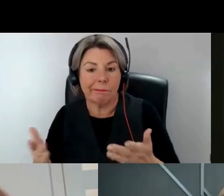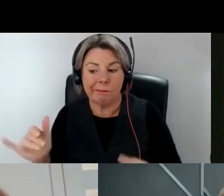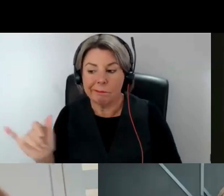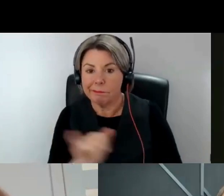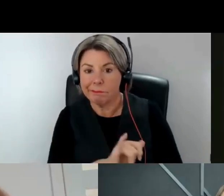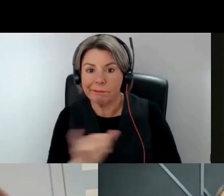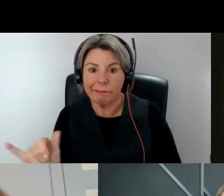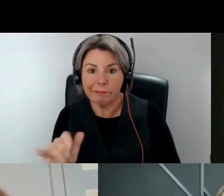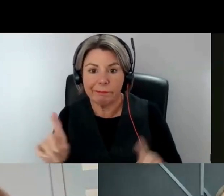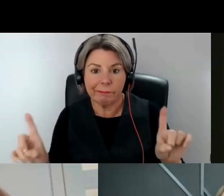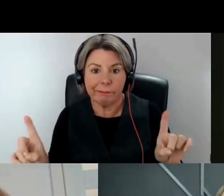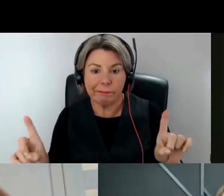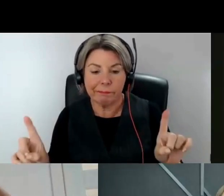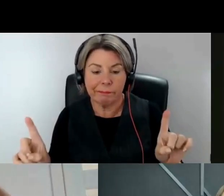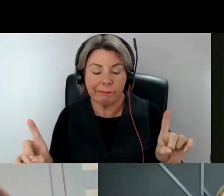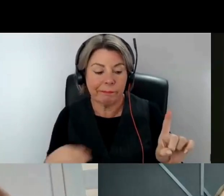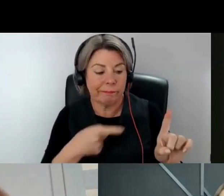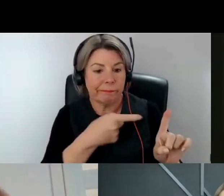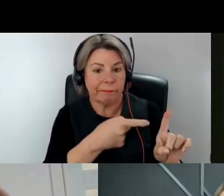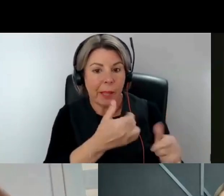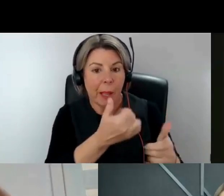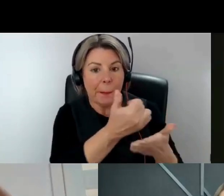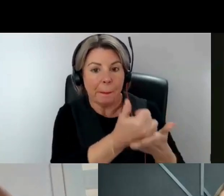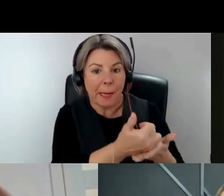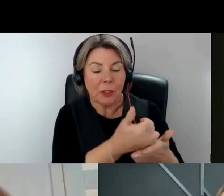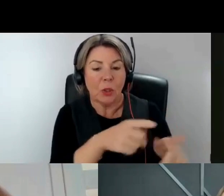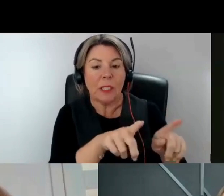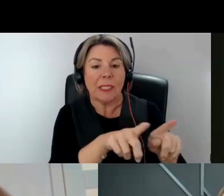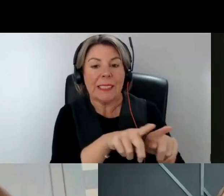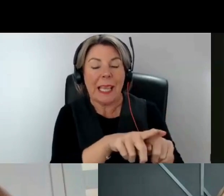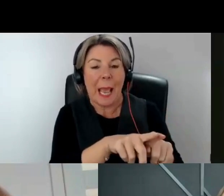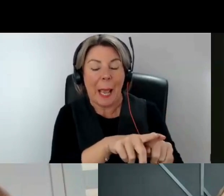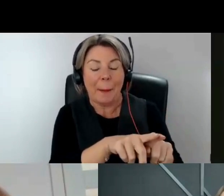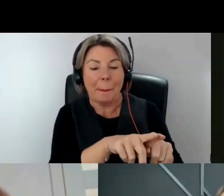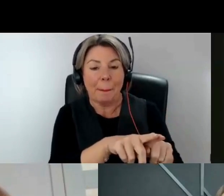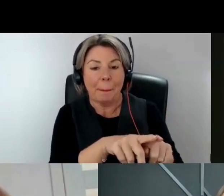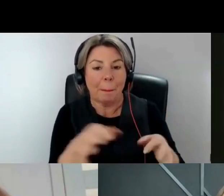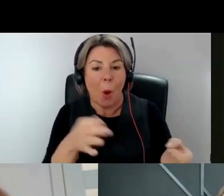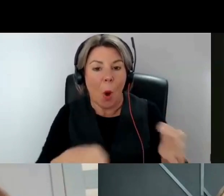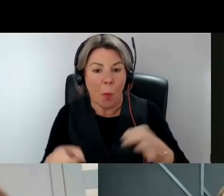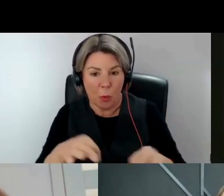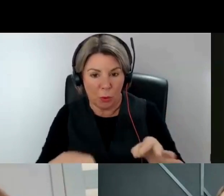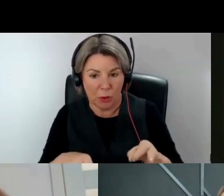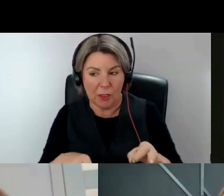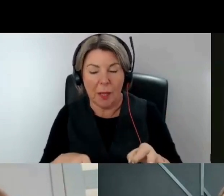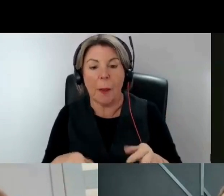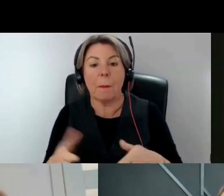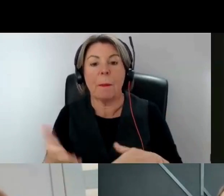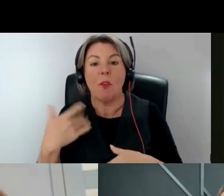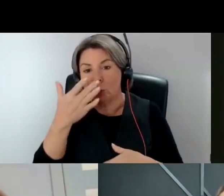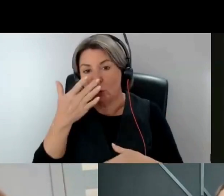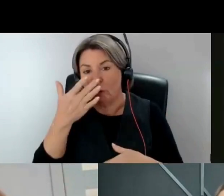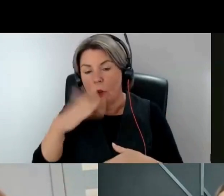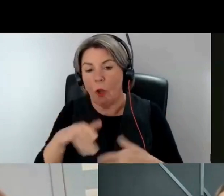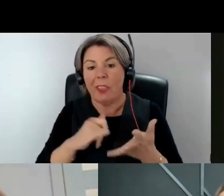are based on the same hormones that we actually produce. For a long time, we used synthetic hormones in the older